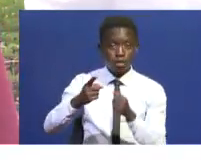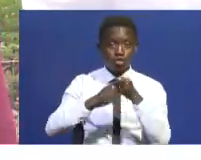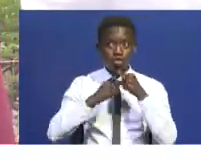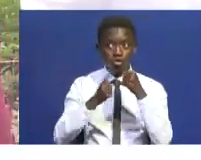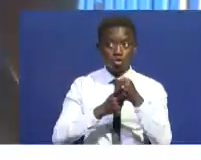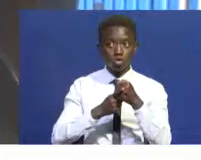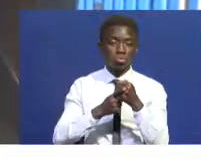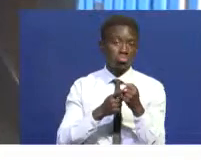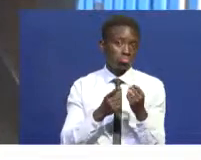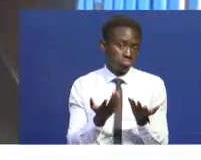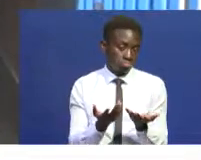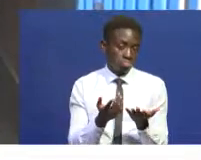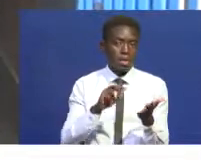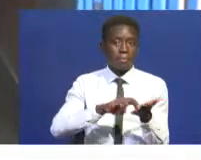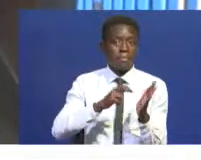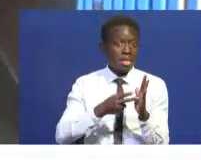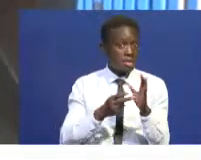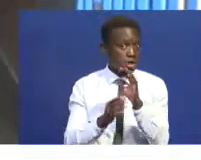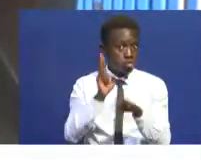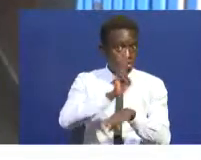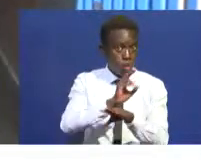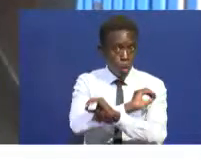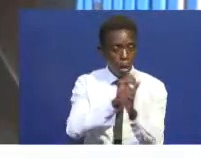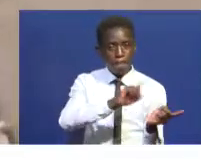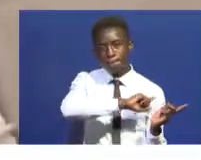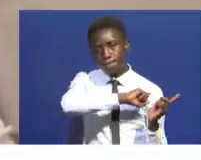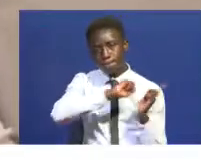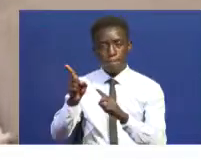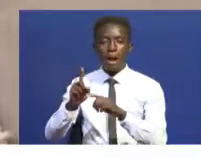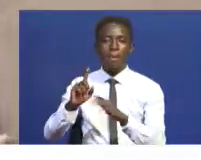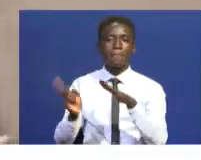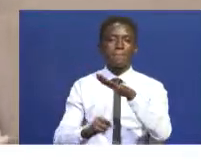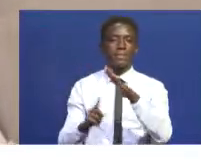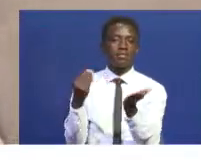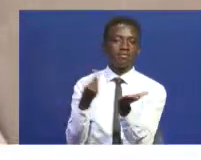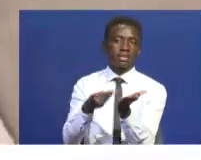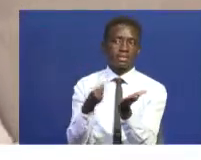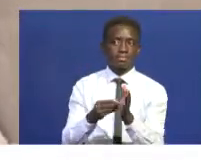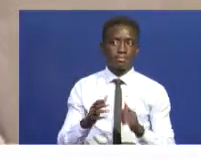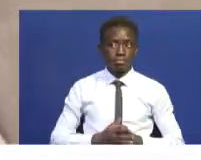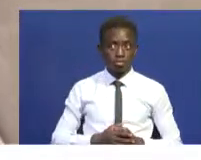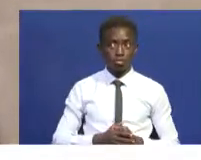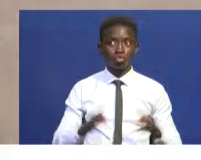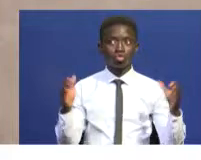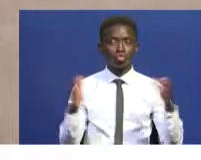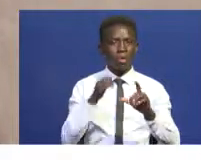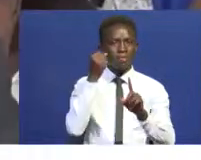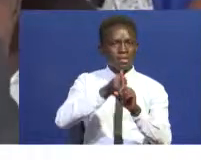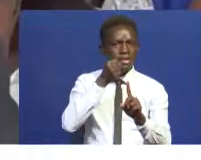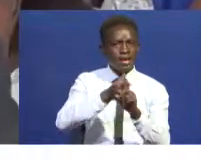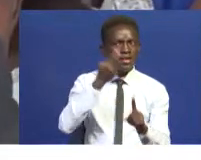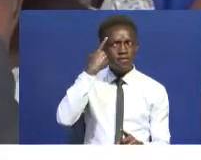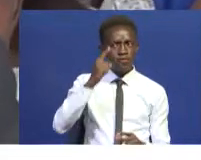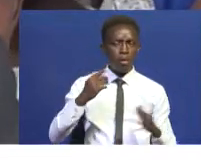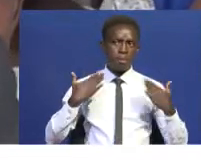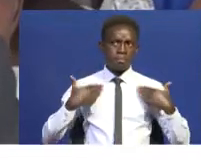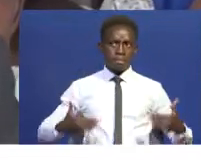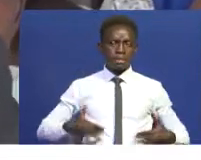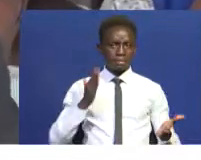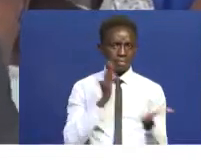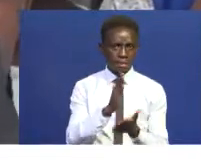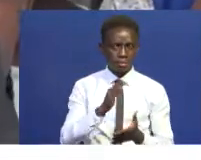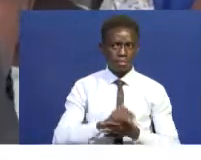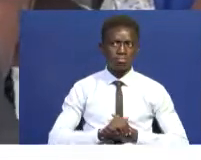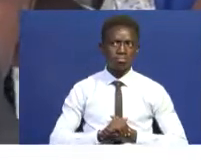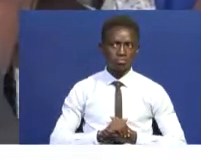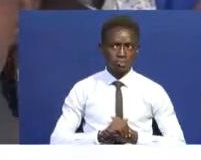to treasury. Miito sawia imetolewa na vuguvugu la kijamii la kutetea haki za binadamu ukanda wa pwani. If people